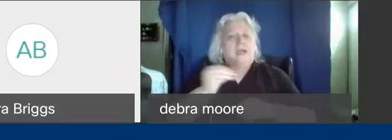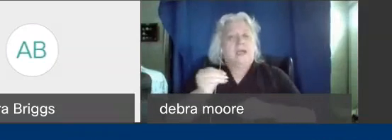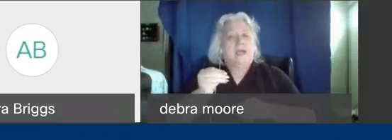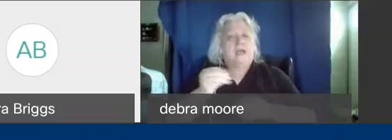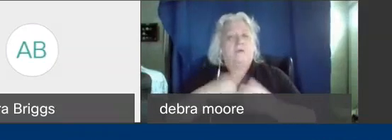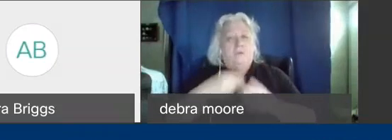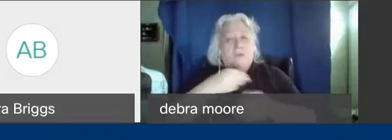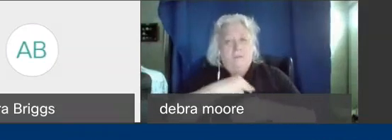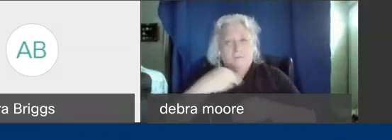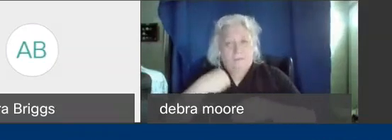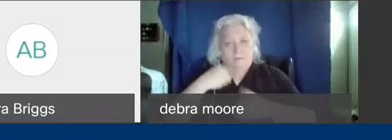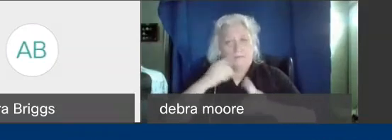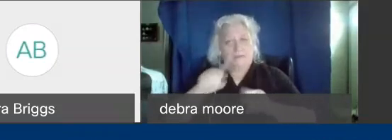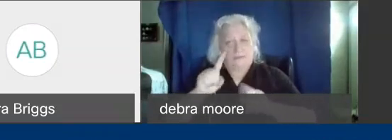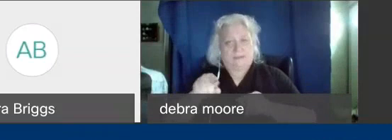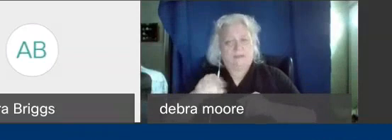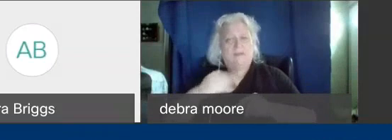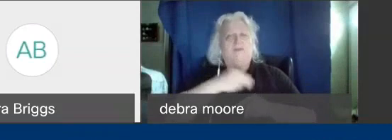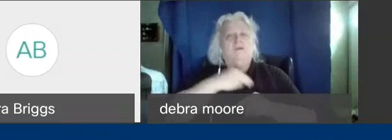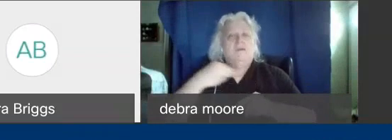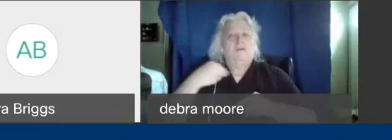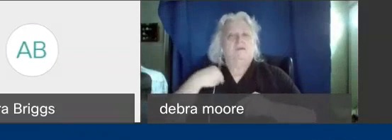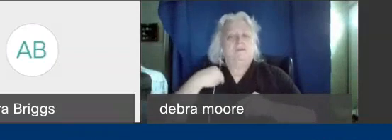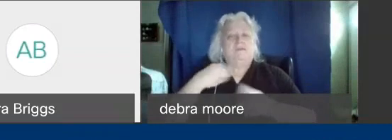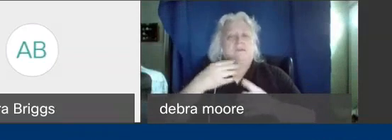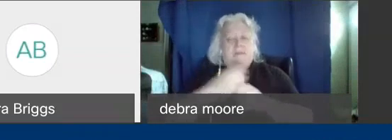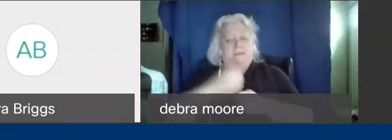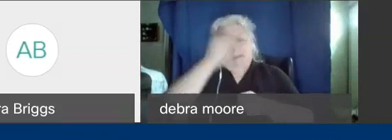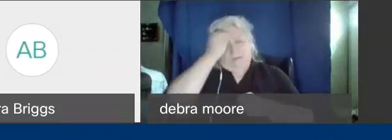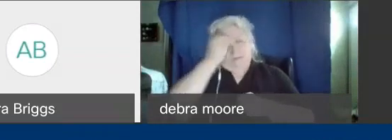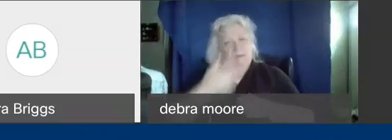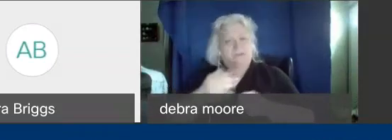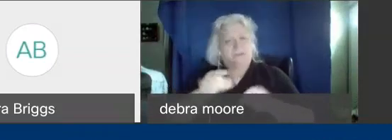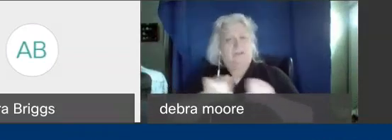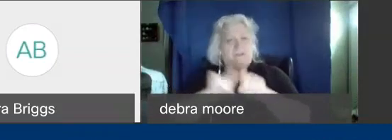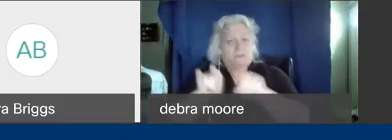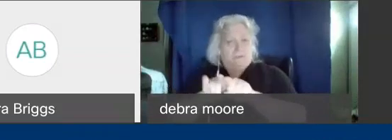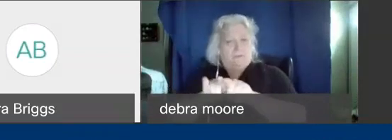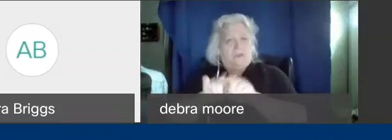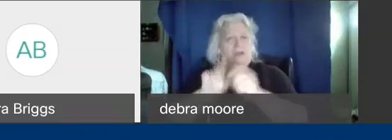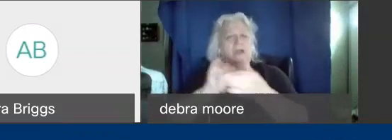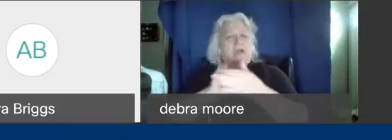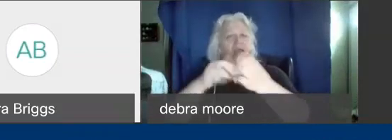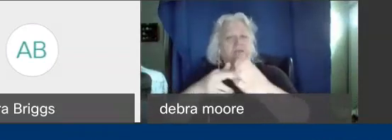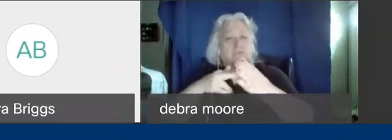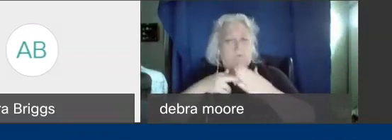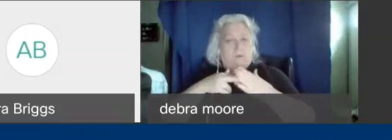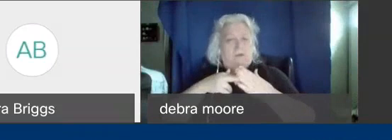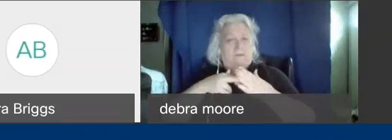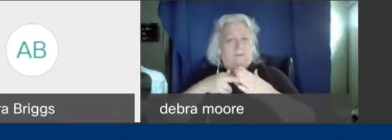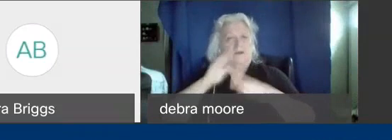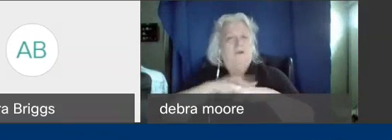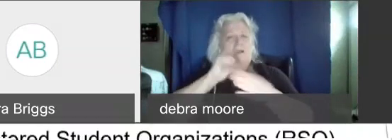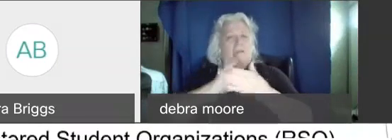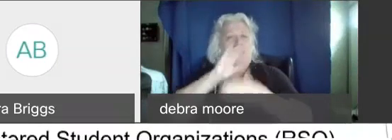members attend. So your membership will be getting that information as well, and that's a requirement based on this bill.